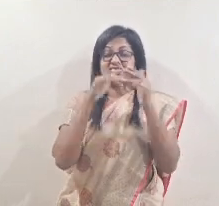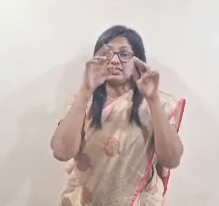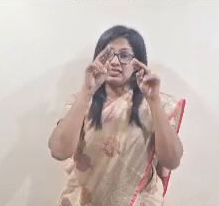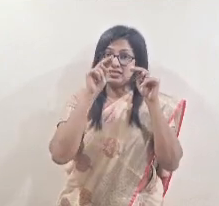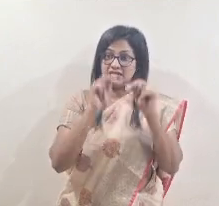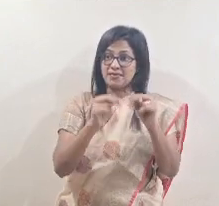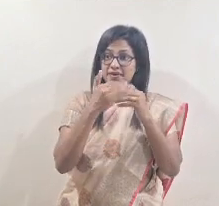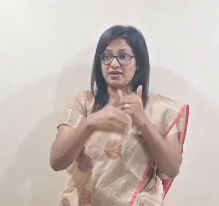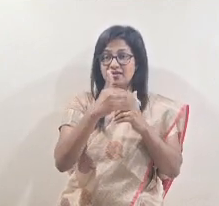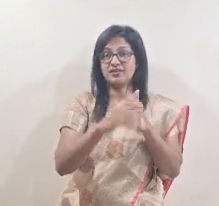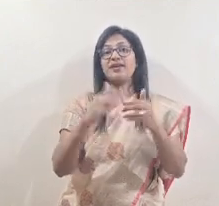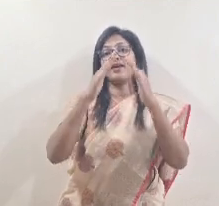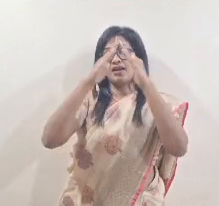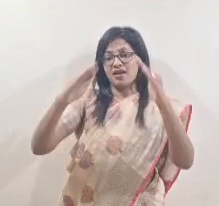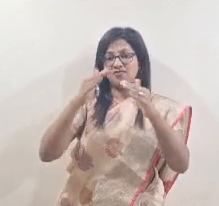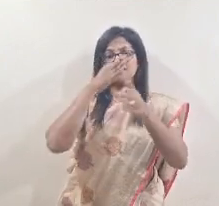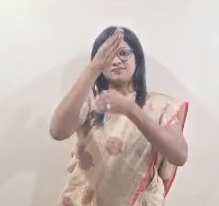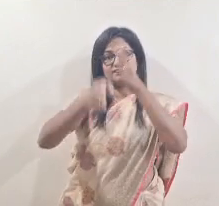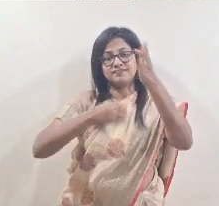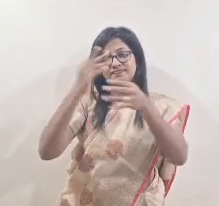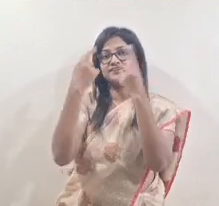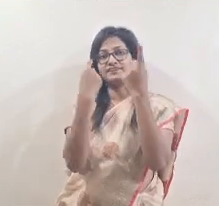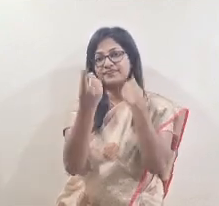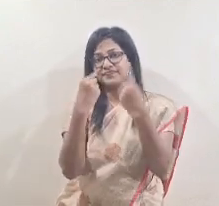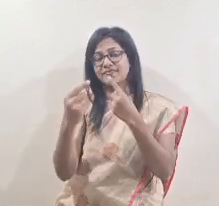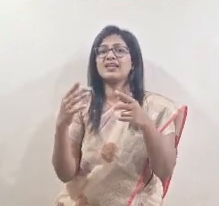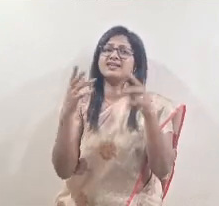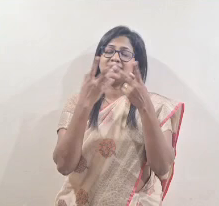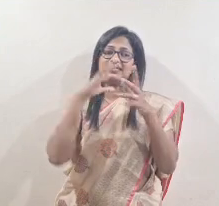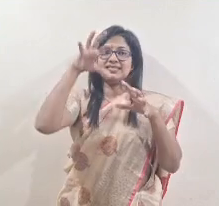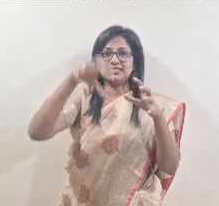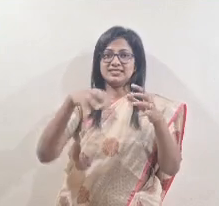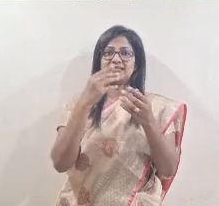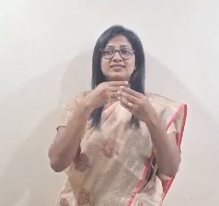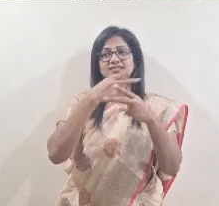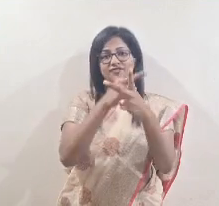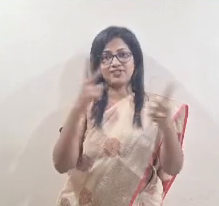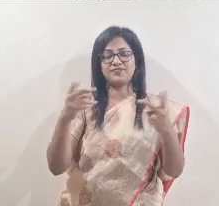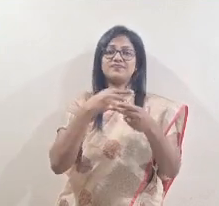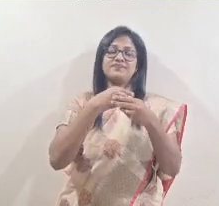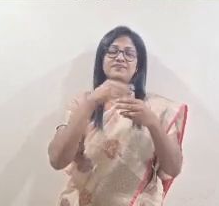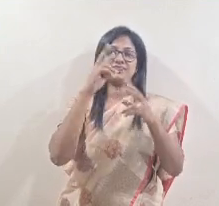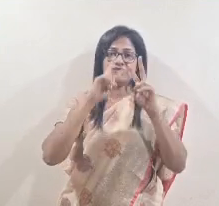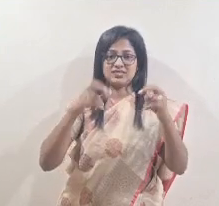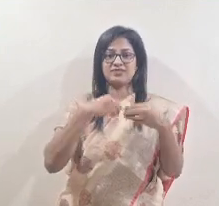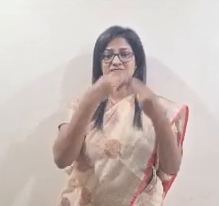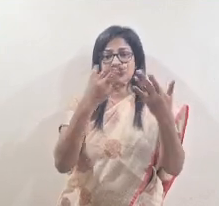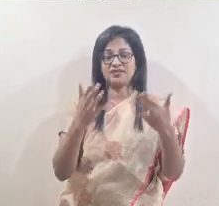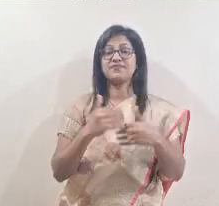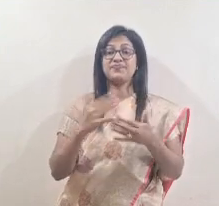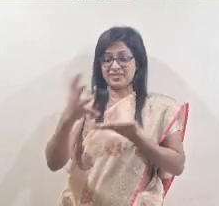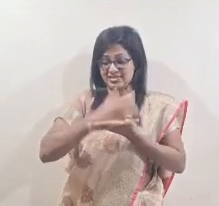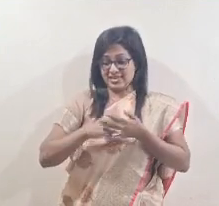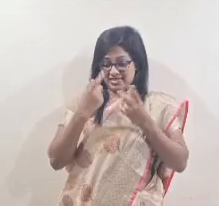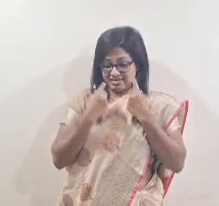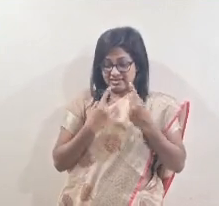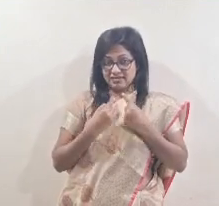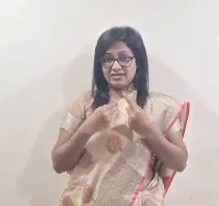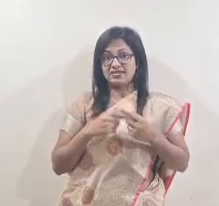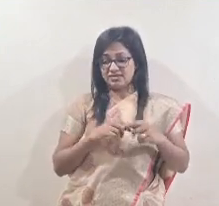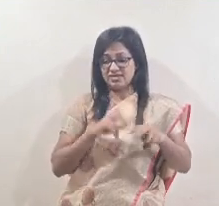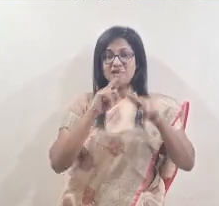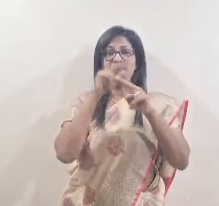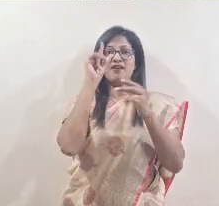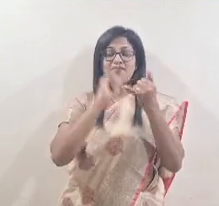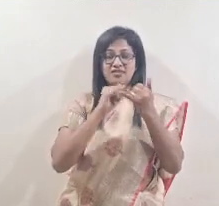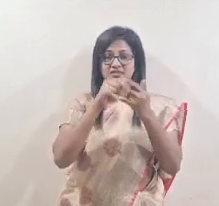and then I've done household survey, which was again a stated preference survey given to the people. And for data analysis, I've used a fuzzy logic